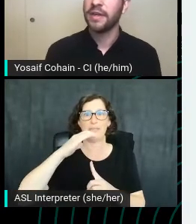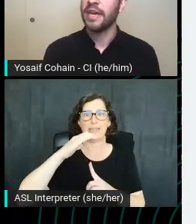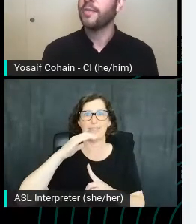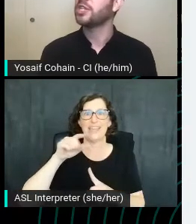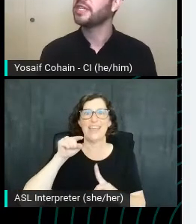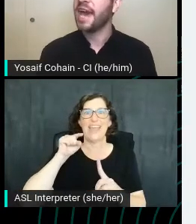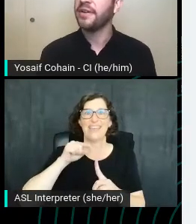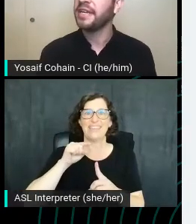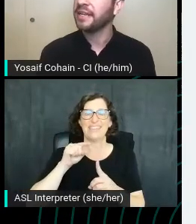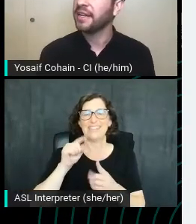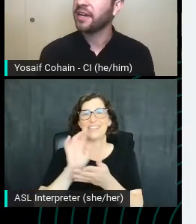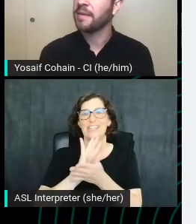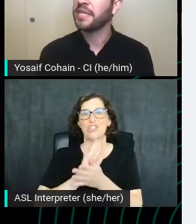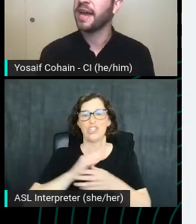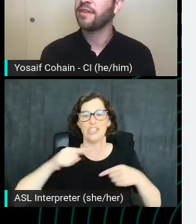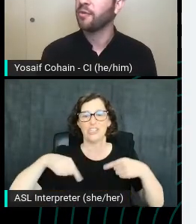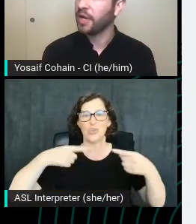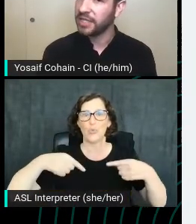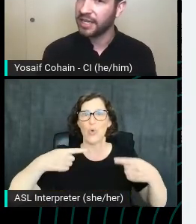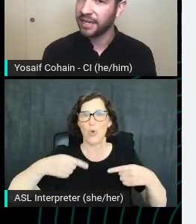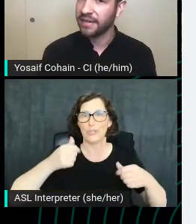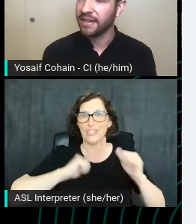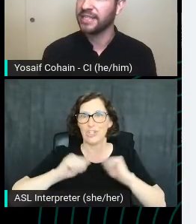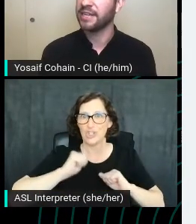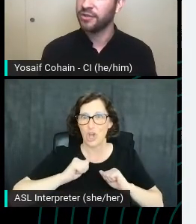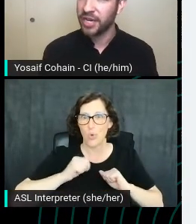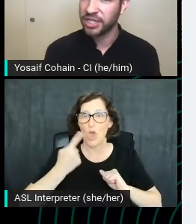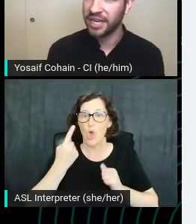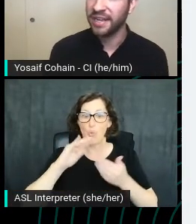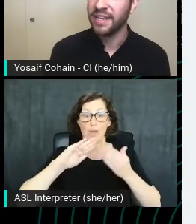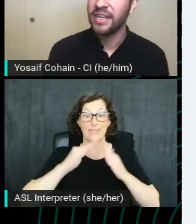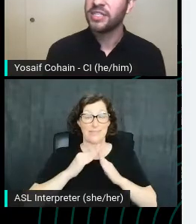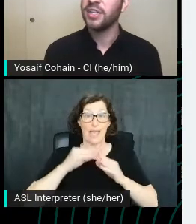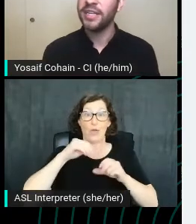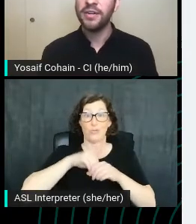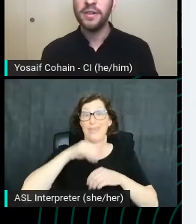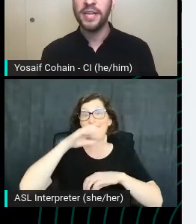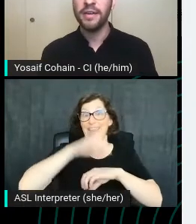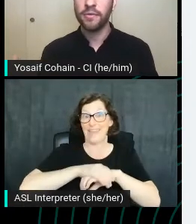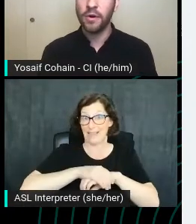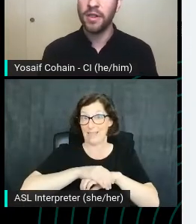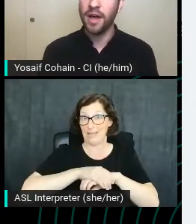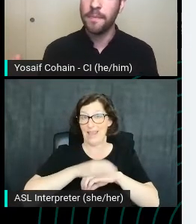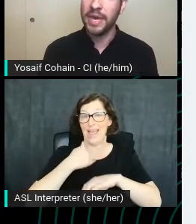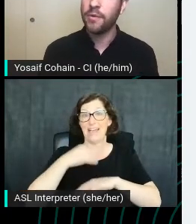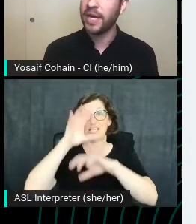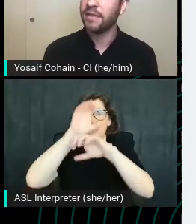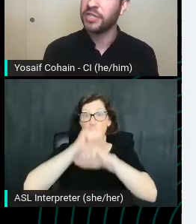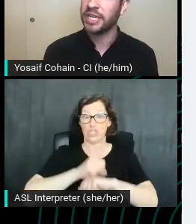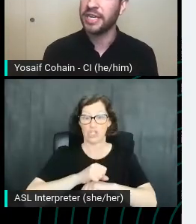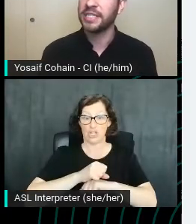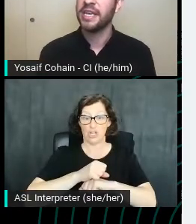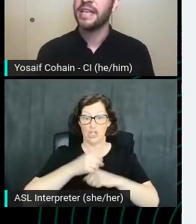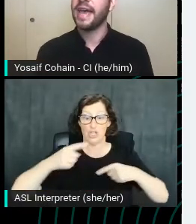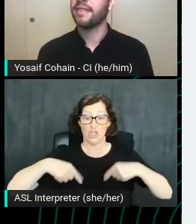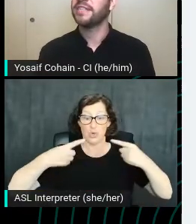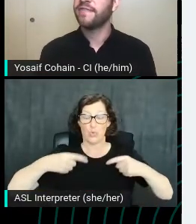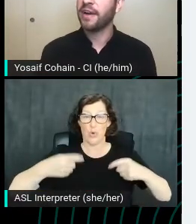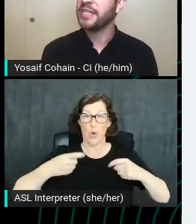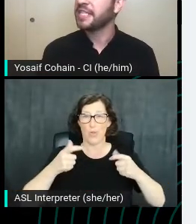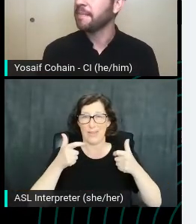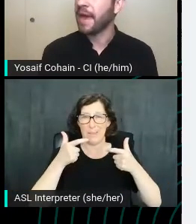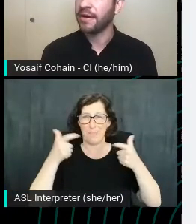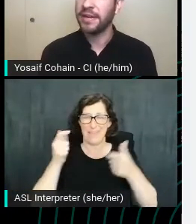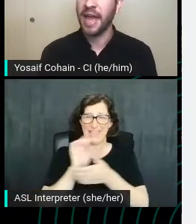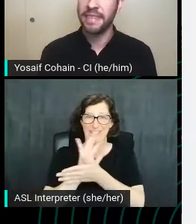episode in which a town in England comes together once a year, it's their tradition, to literally roll a big wheel of cheese down this